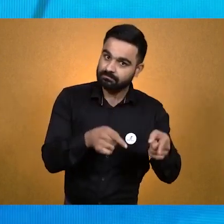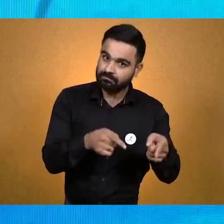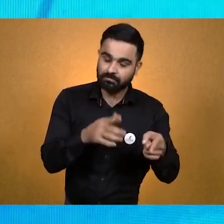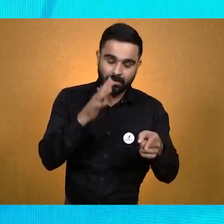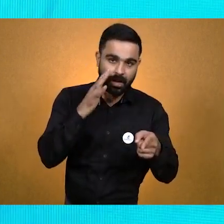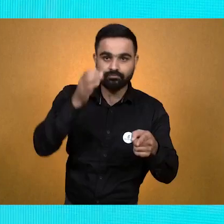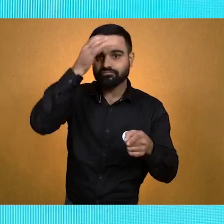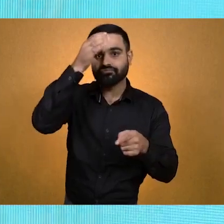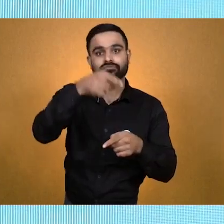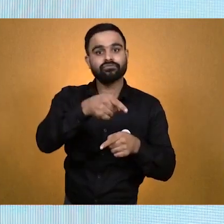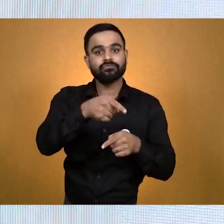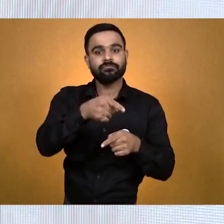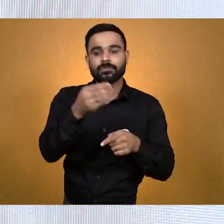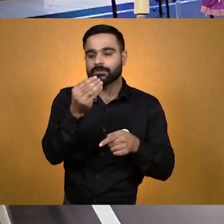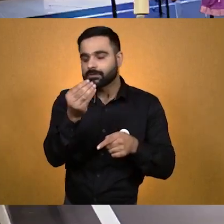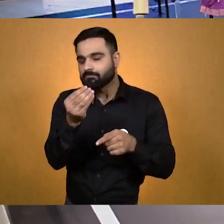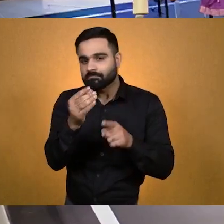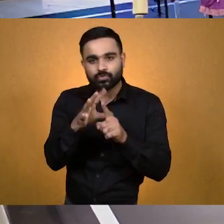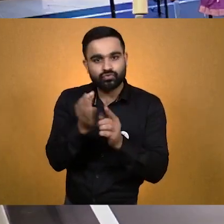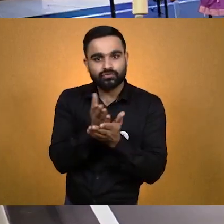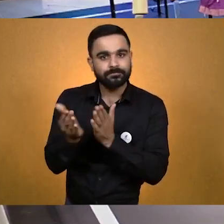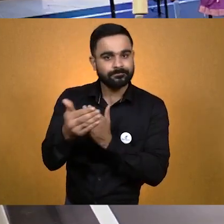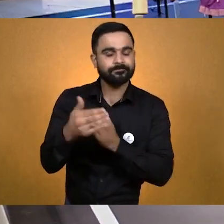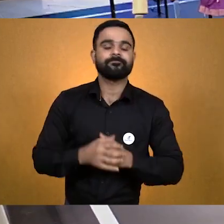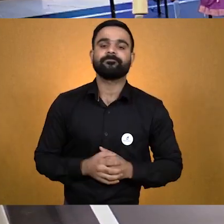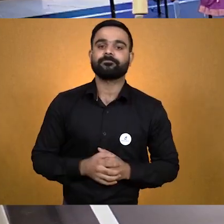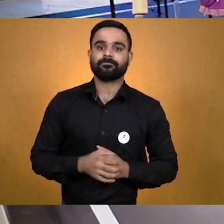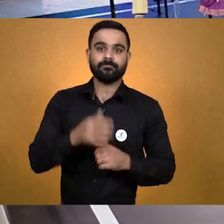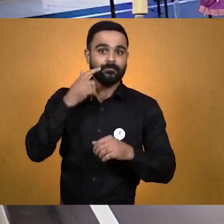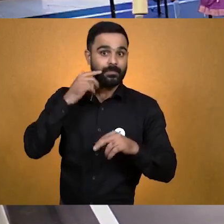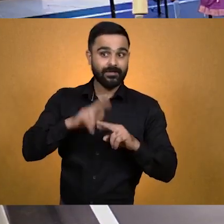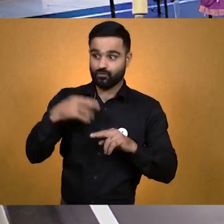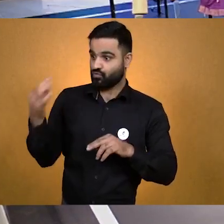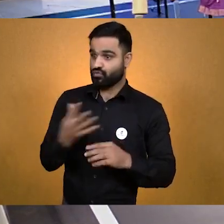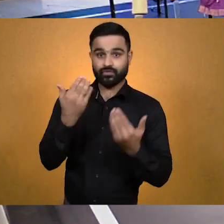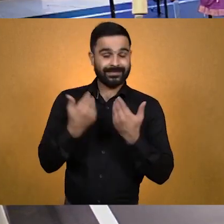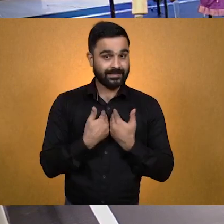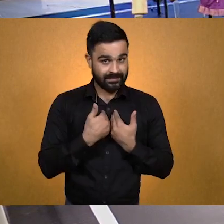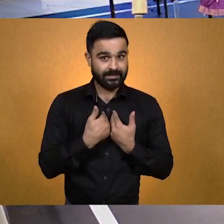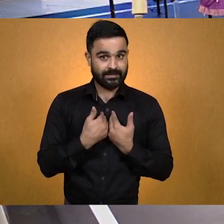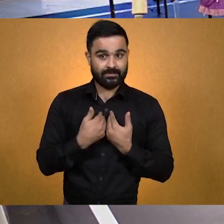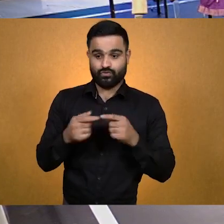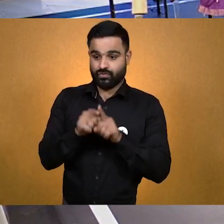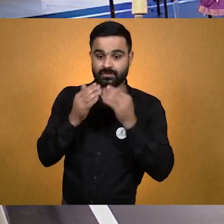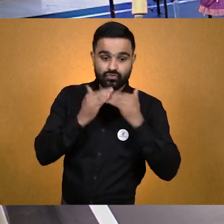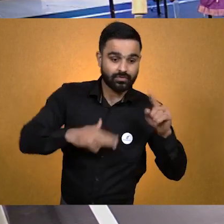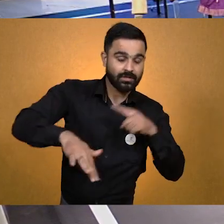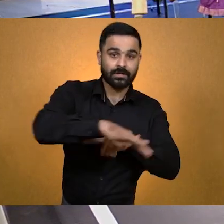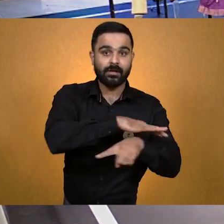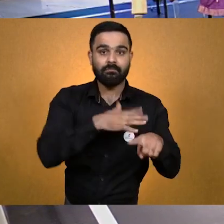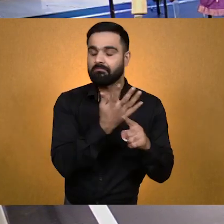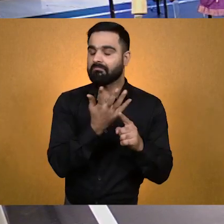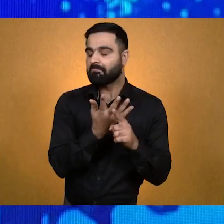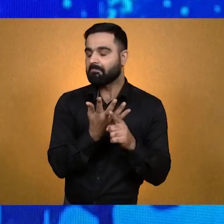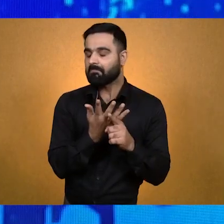very concept took a little doing, because it was new to us, and as the children were not geared